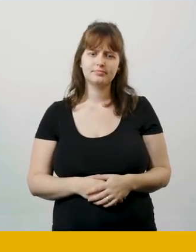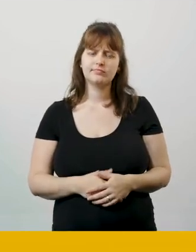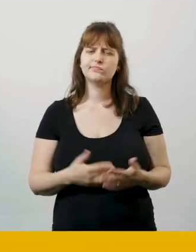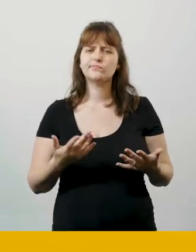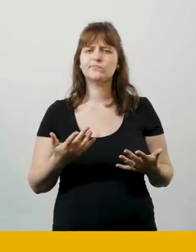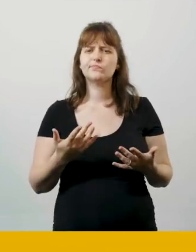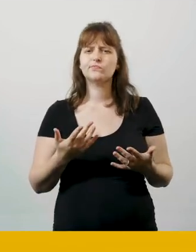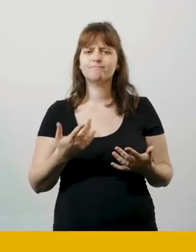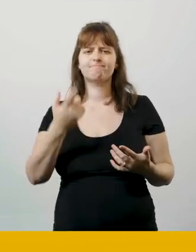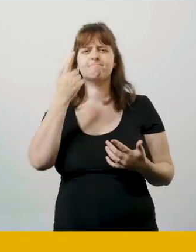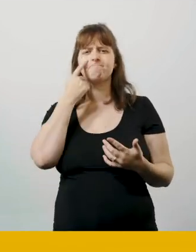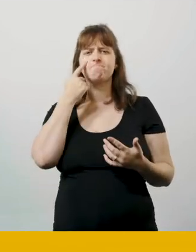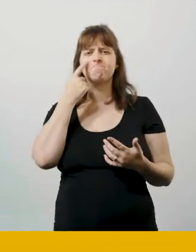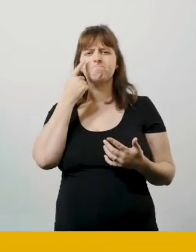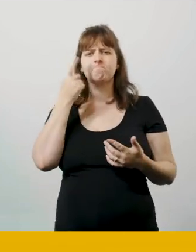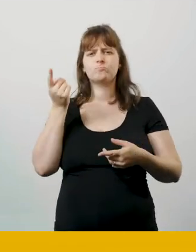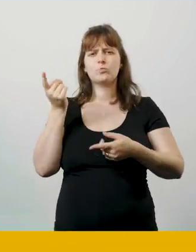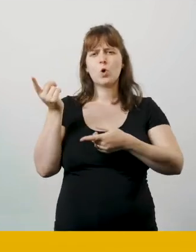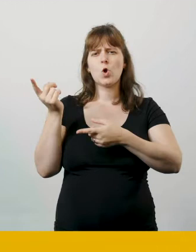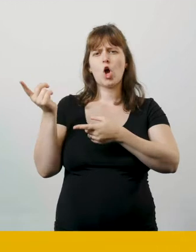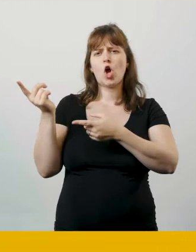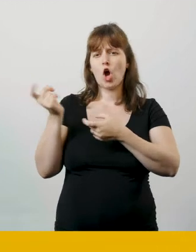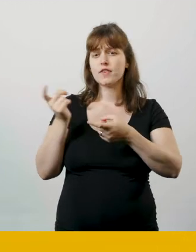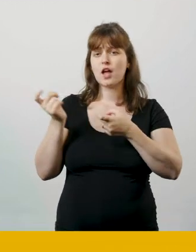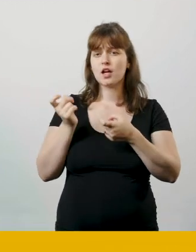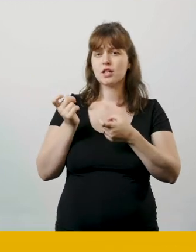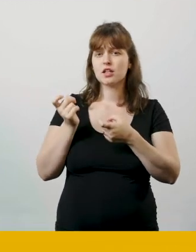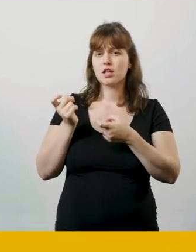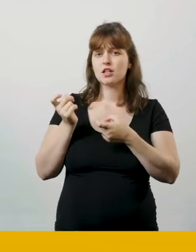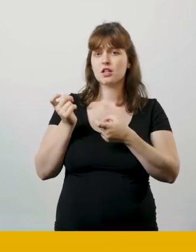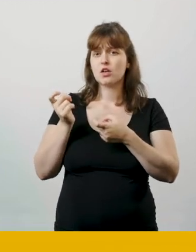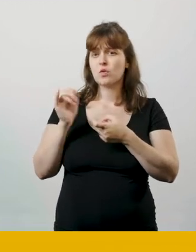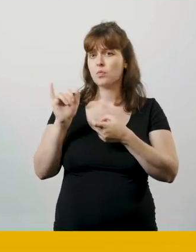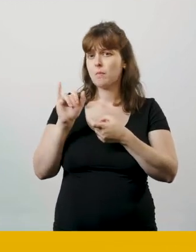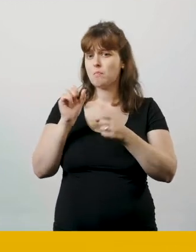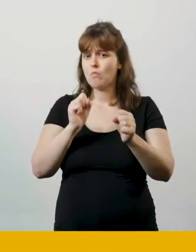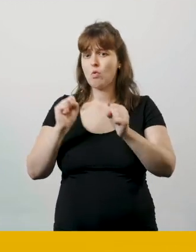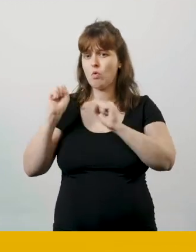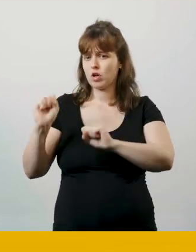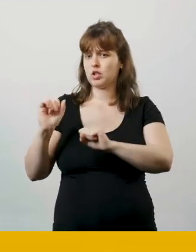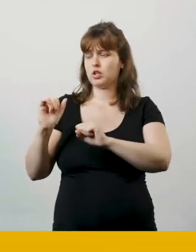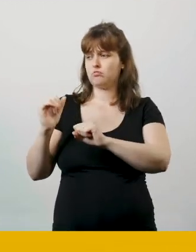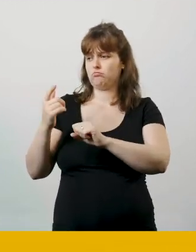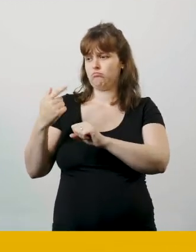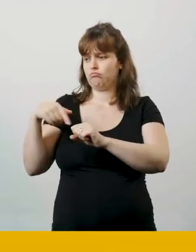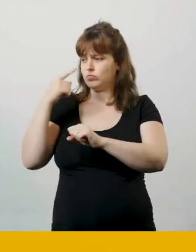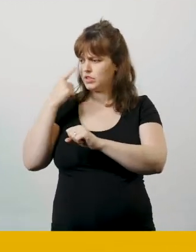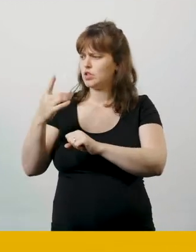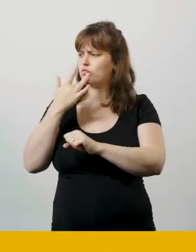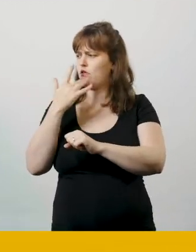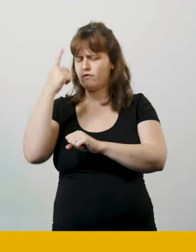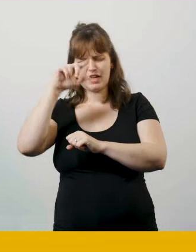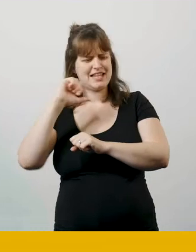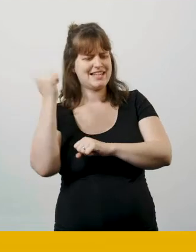Let's see the challenges that we could win with satisfaction.